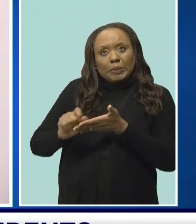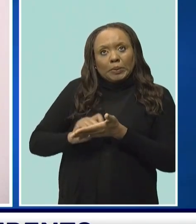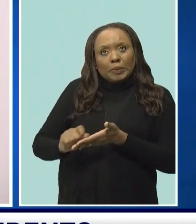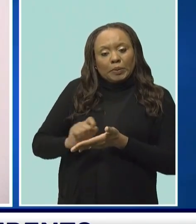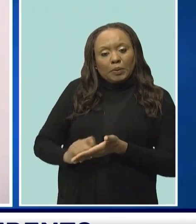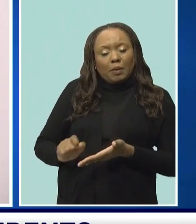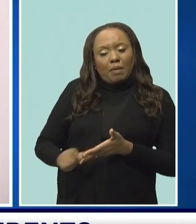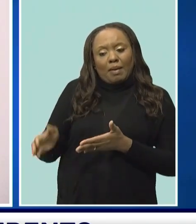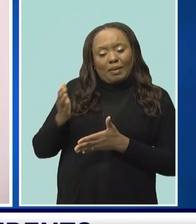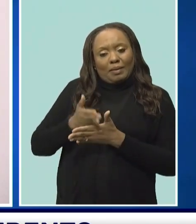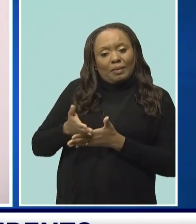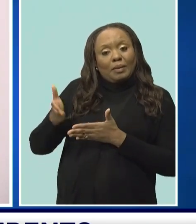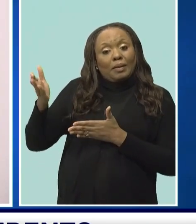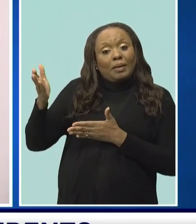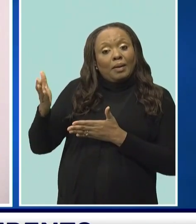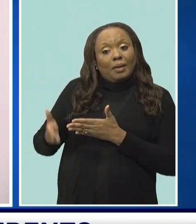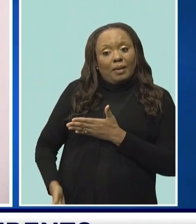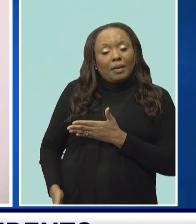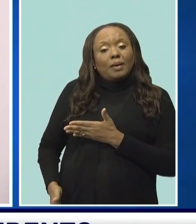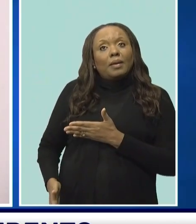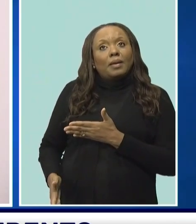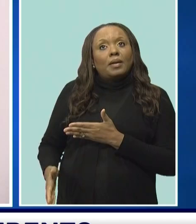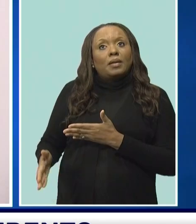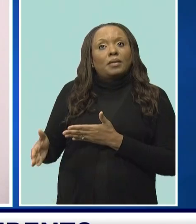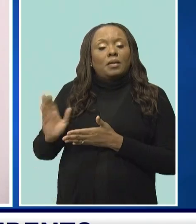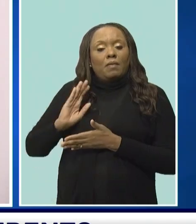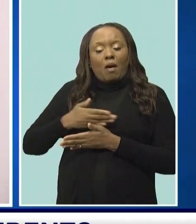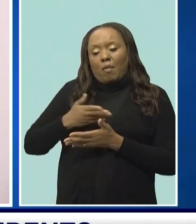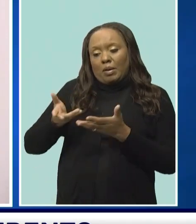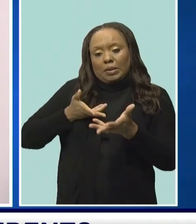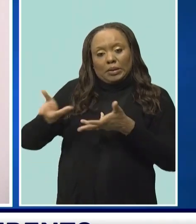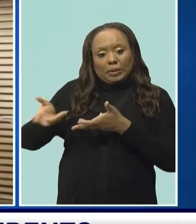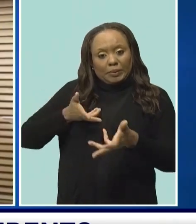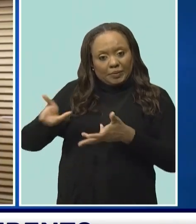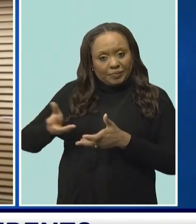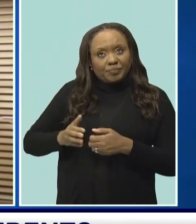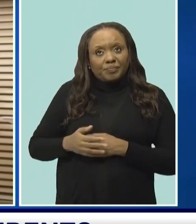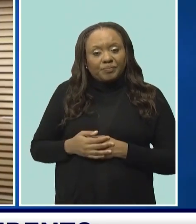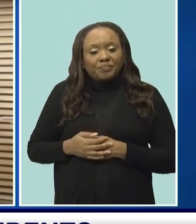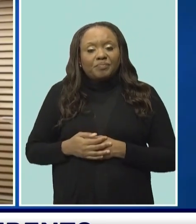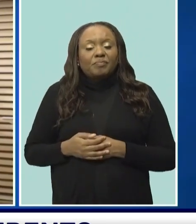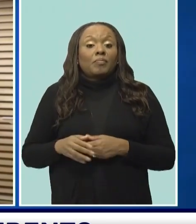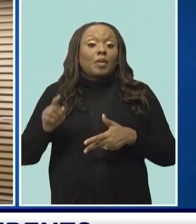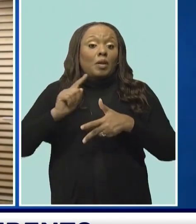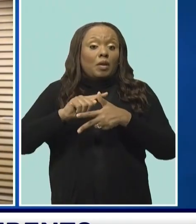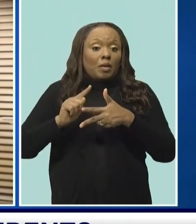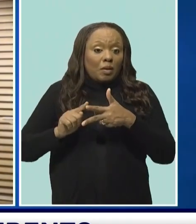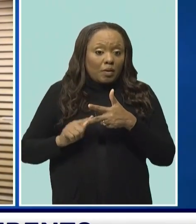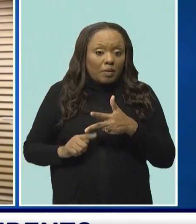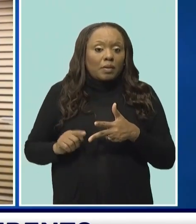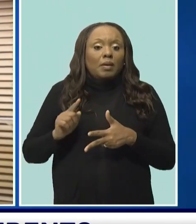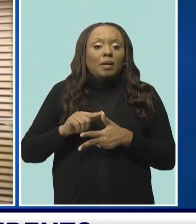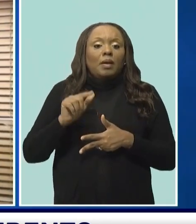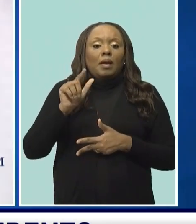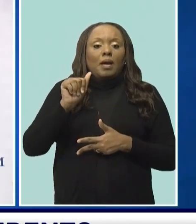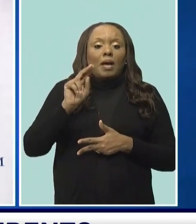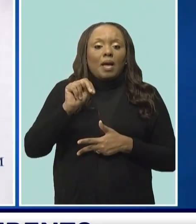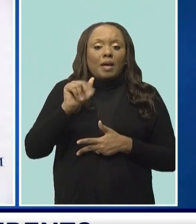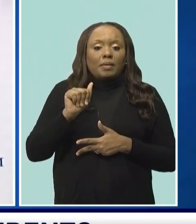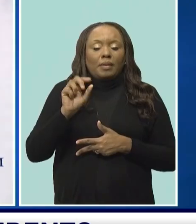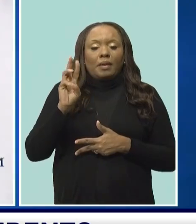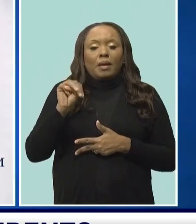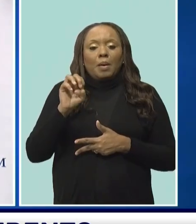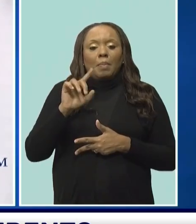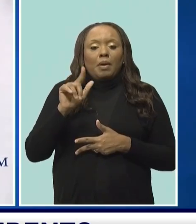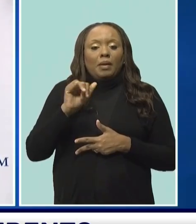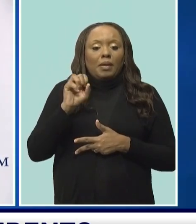at the end of the collaboration exercise. The recipients are Anna Melissa Roach, who is